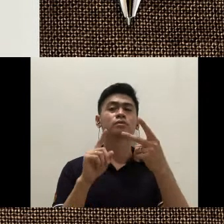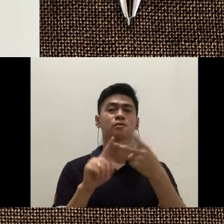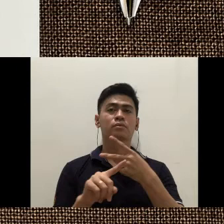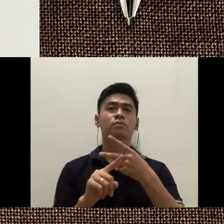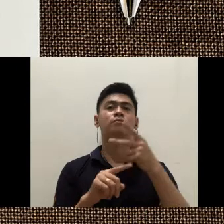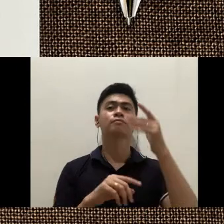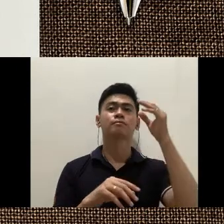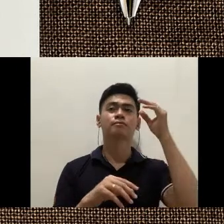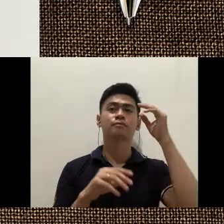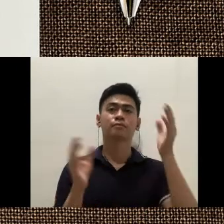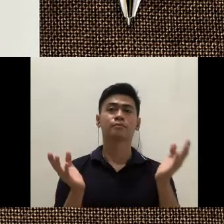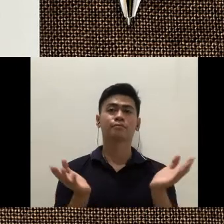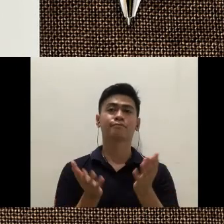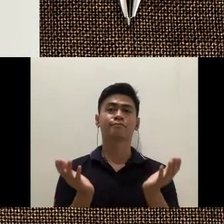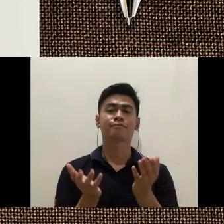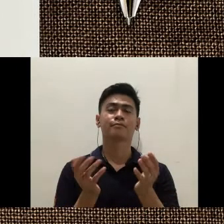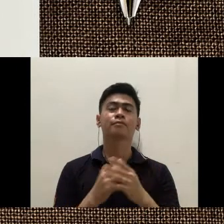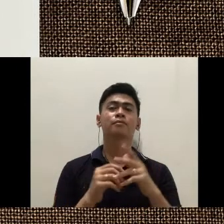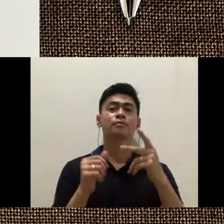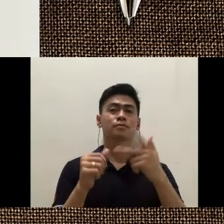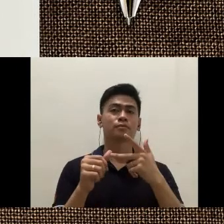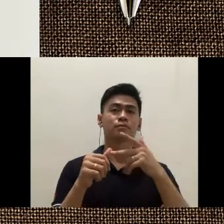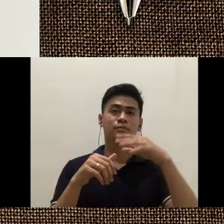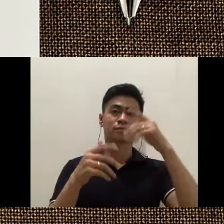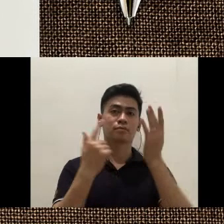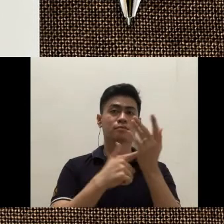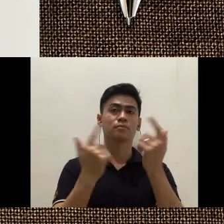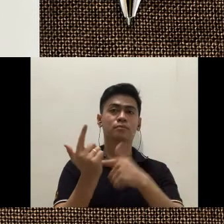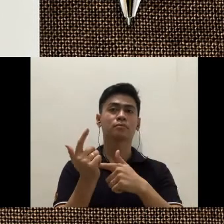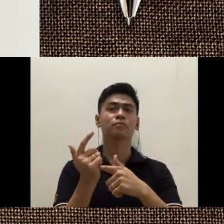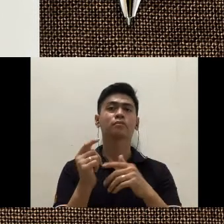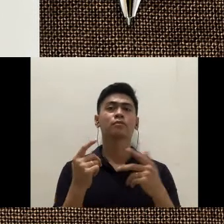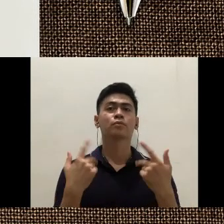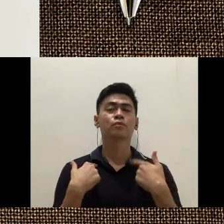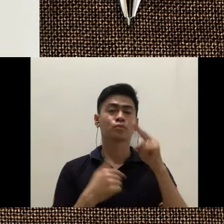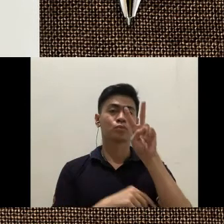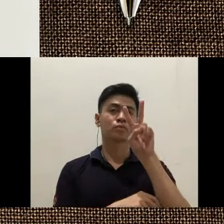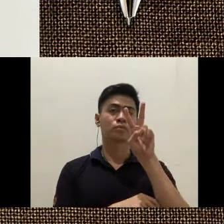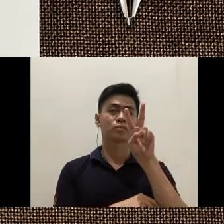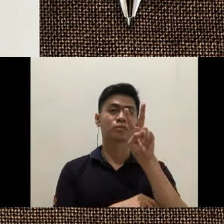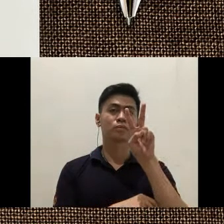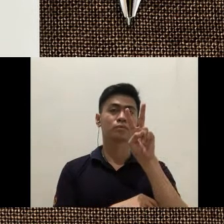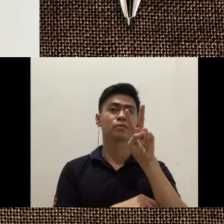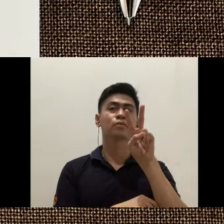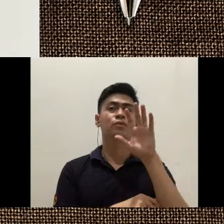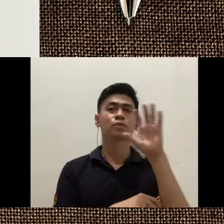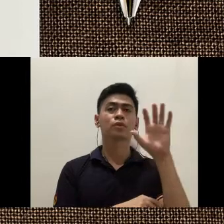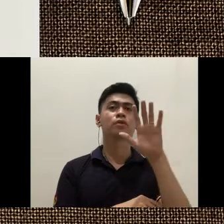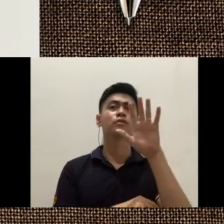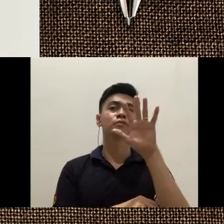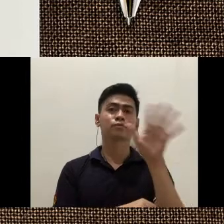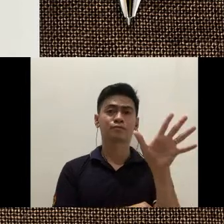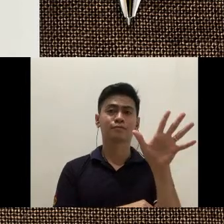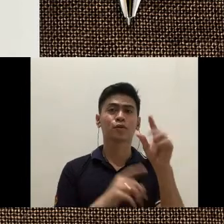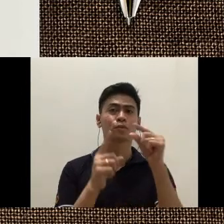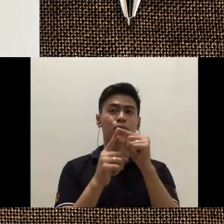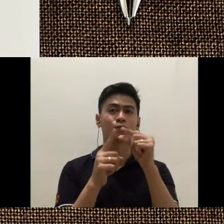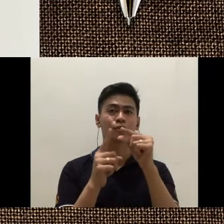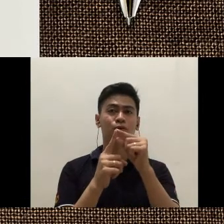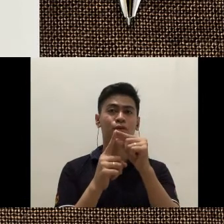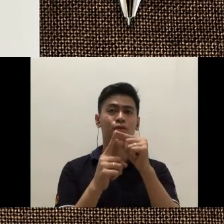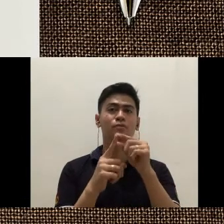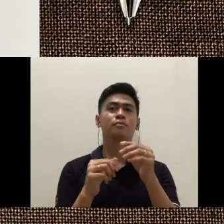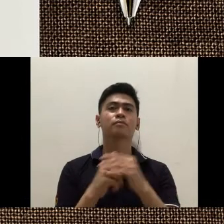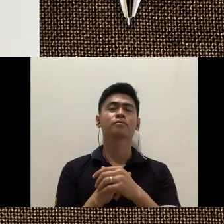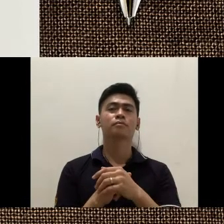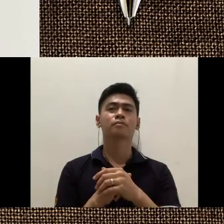of paper following outline in writing an essay. And be guided by the given rubrics.